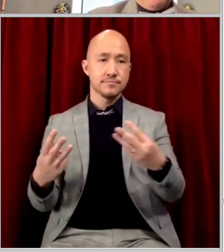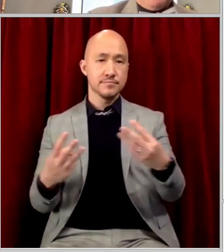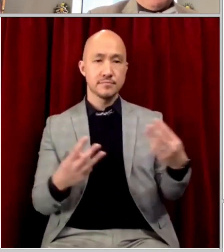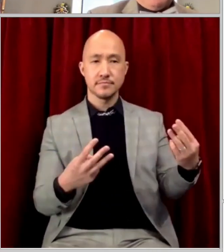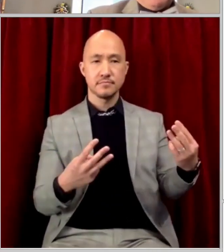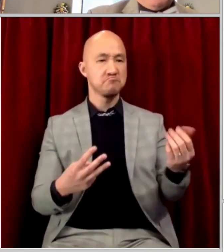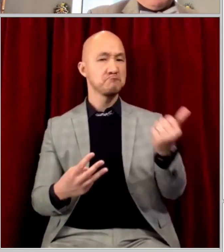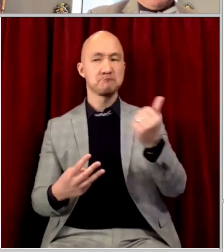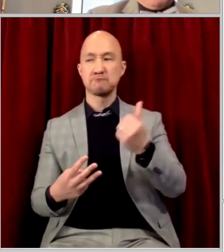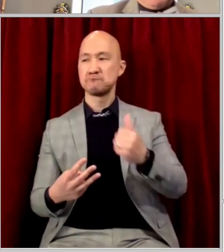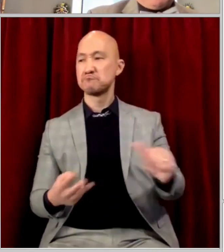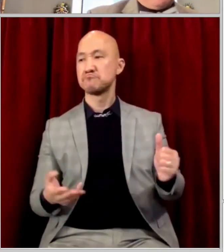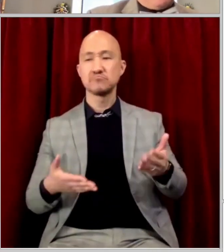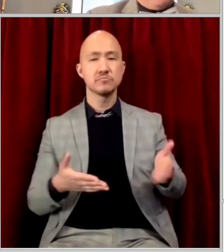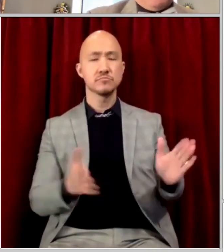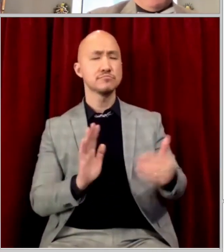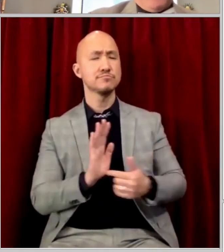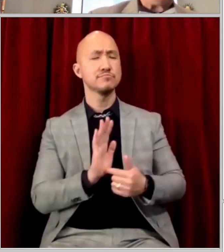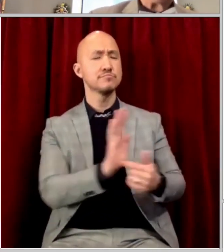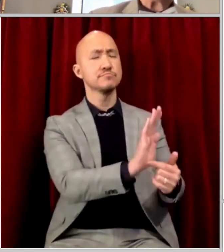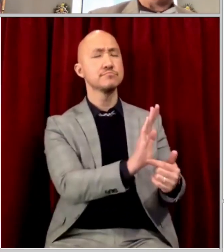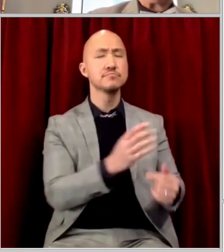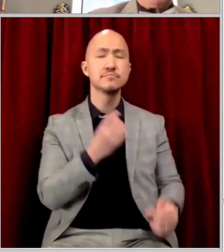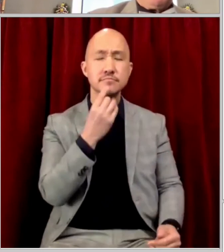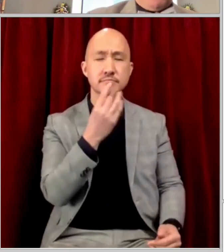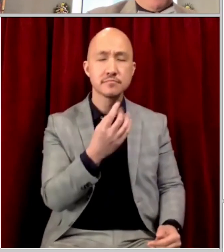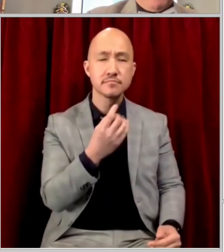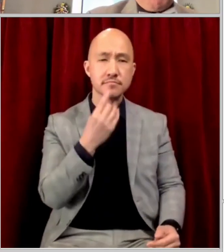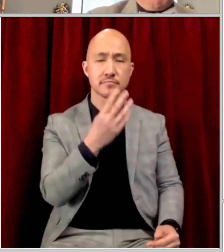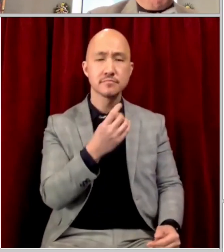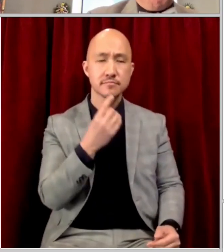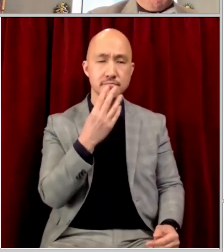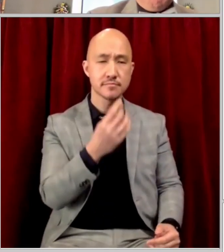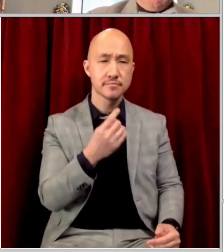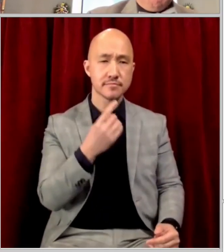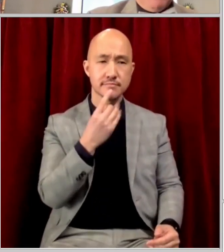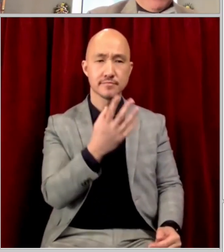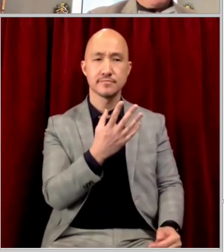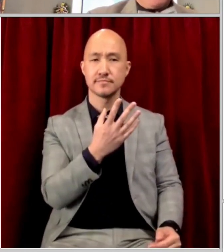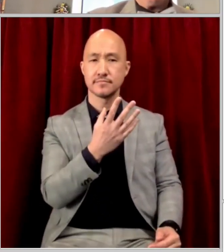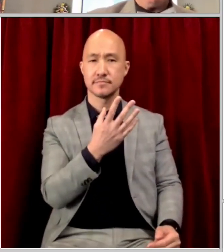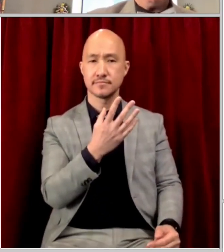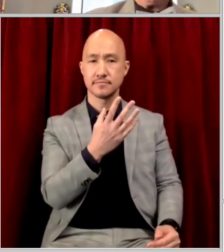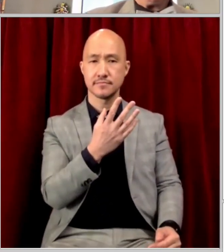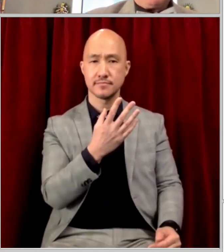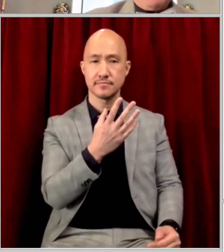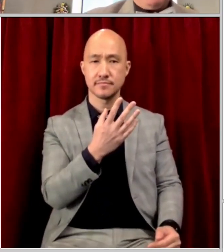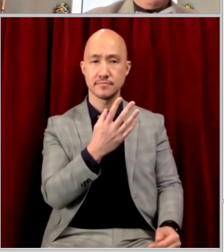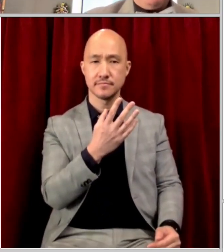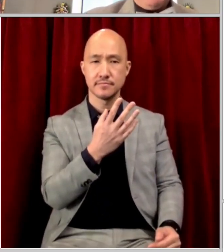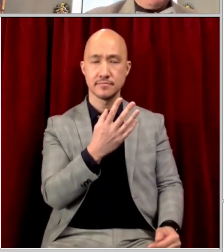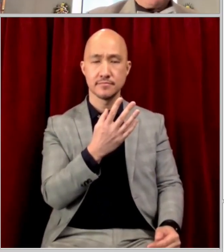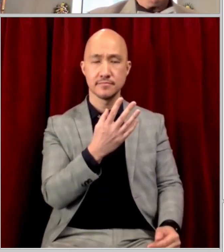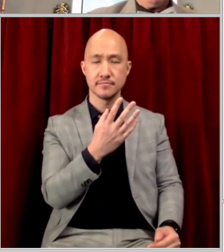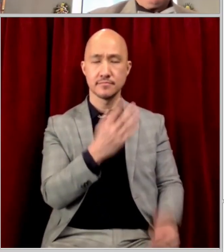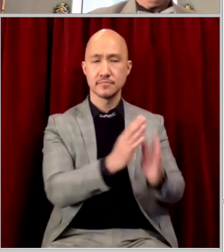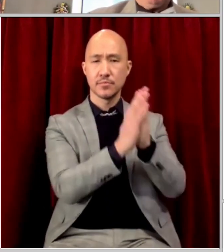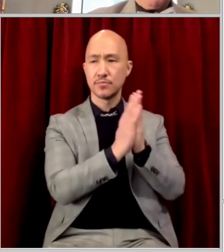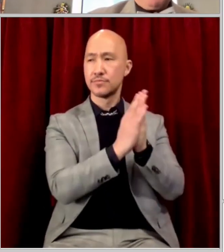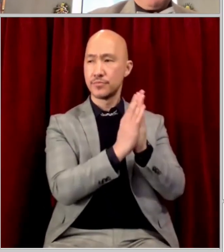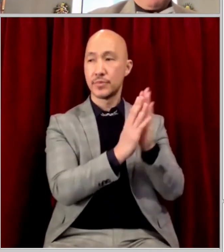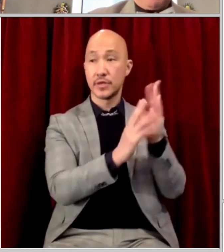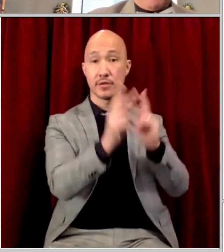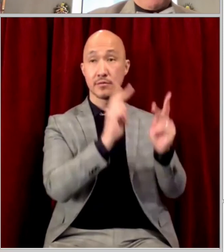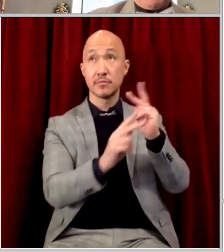today, can take this darkness away, can allow people to see your